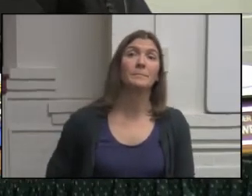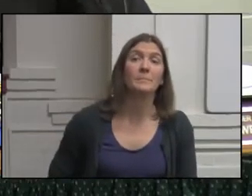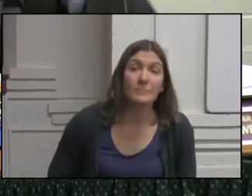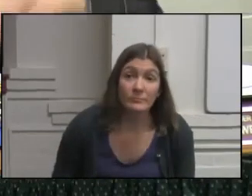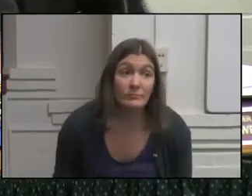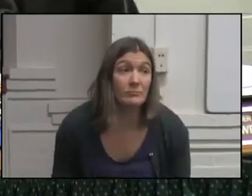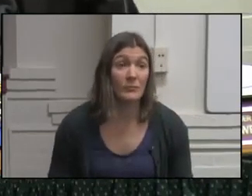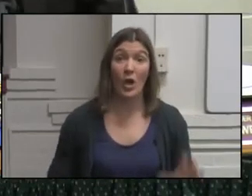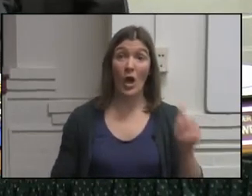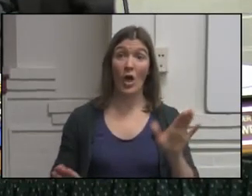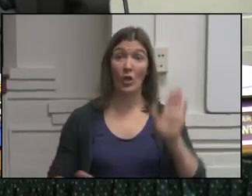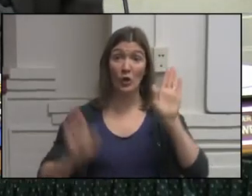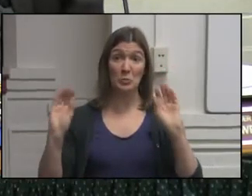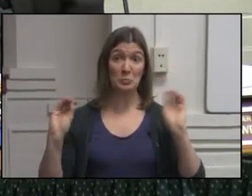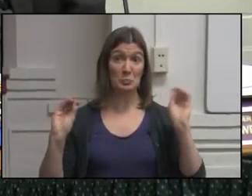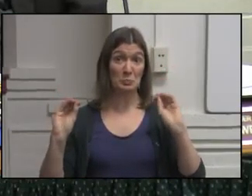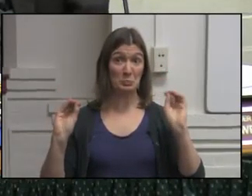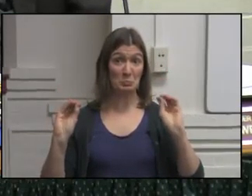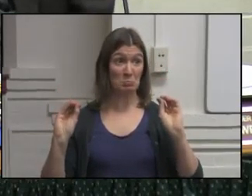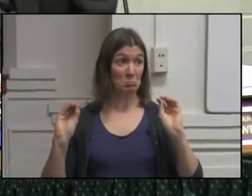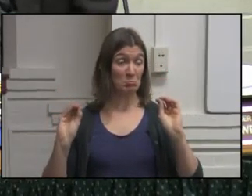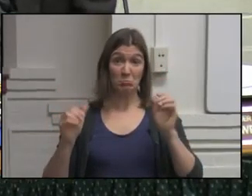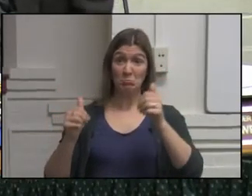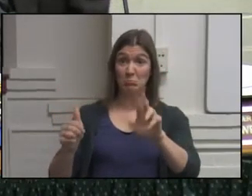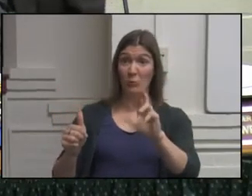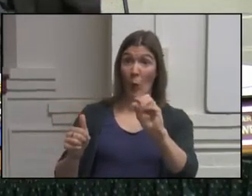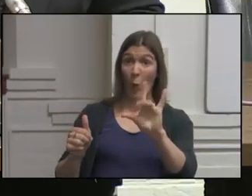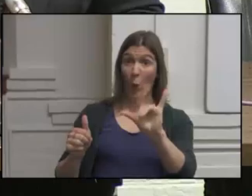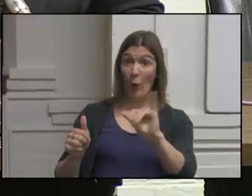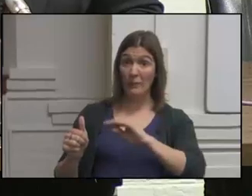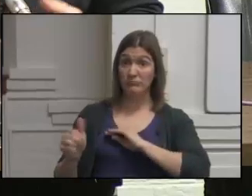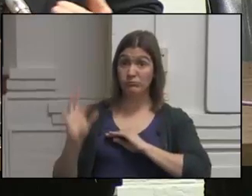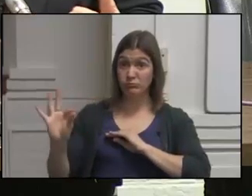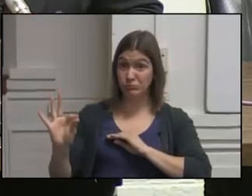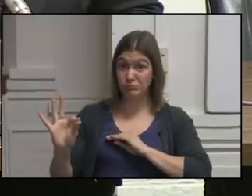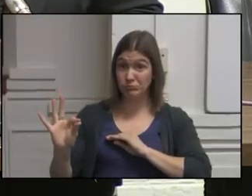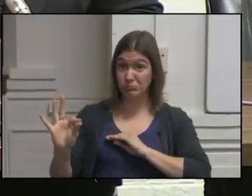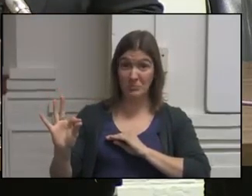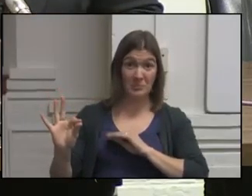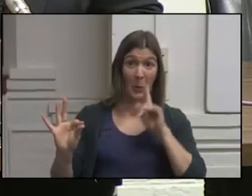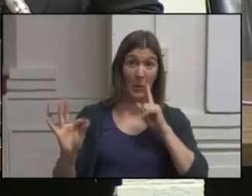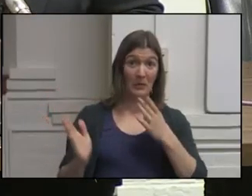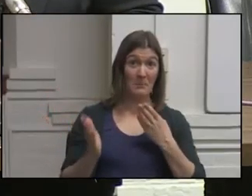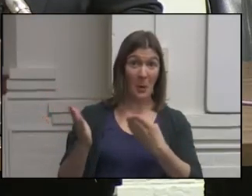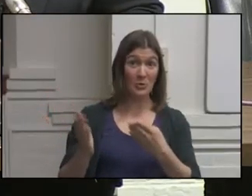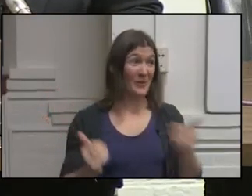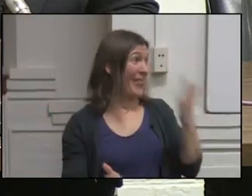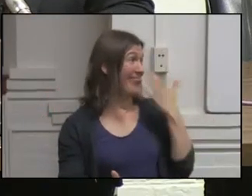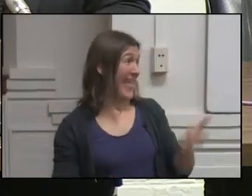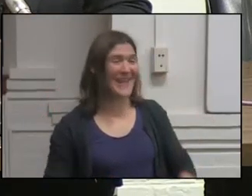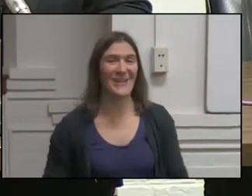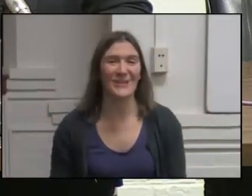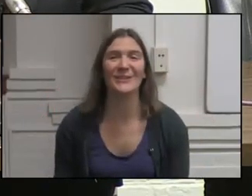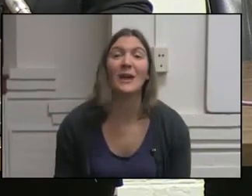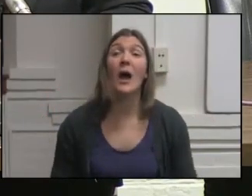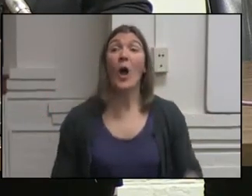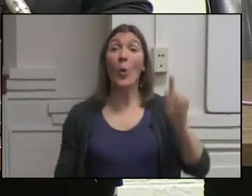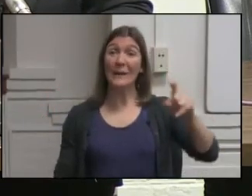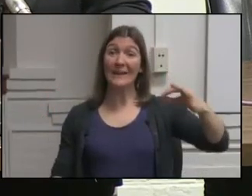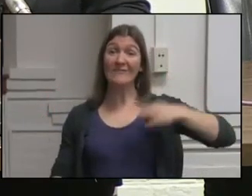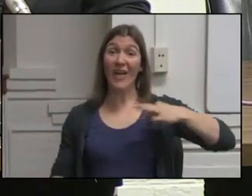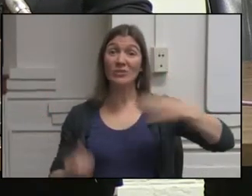Okay, great. You feel like you've said all you need to say for this evening, and we'll move on to our motions. Thank you. We have volunteers.